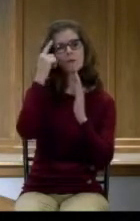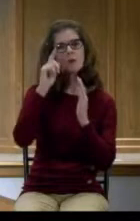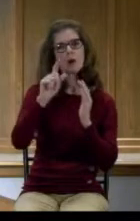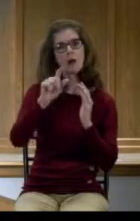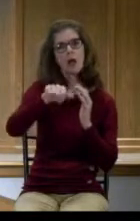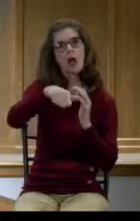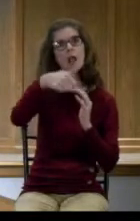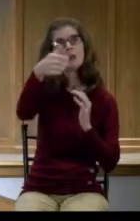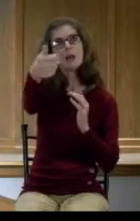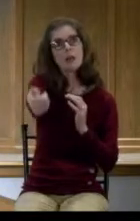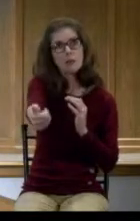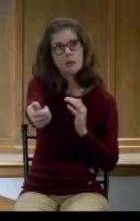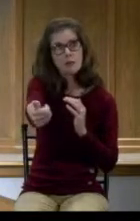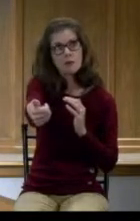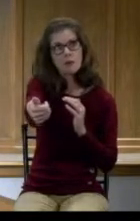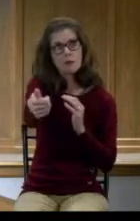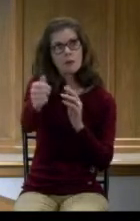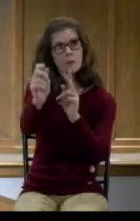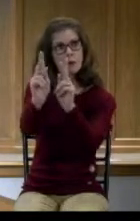for your sister